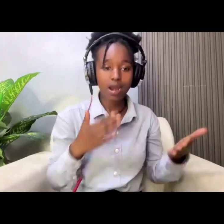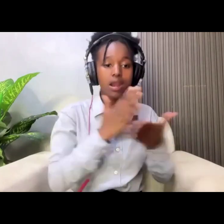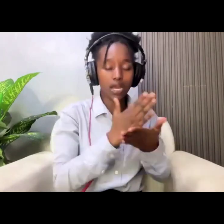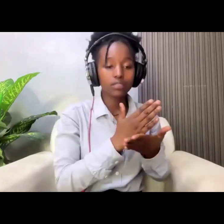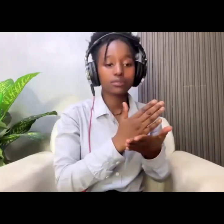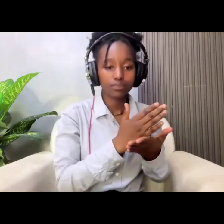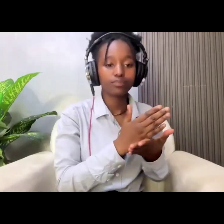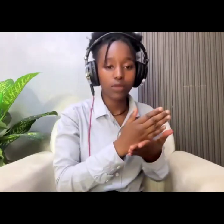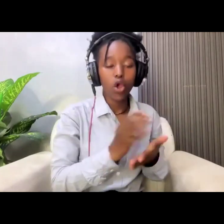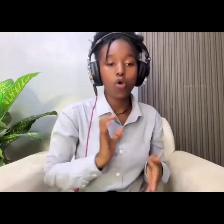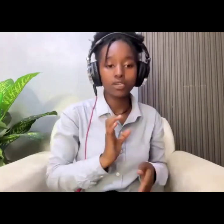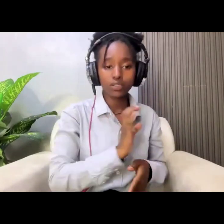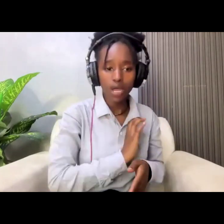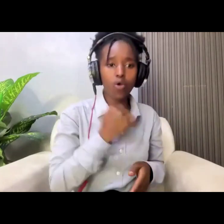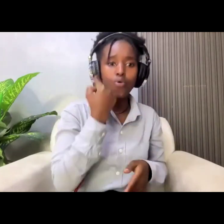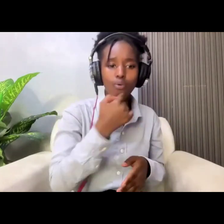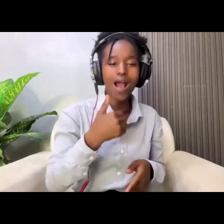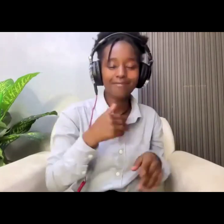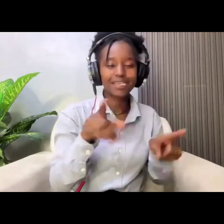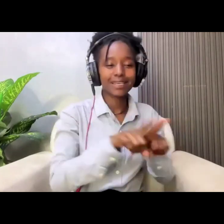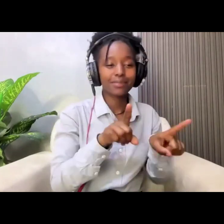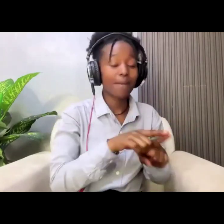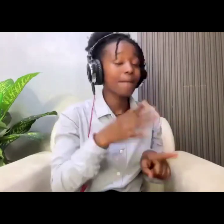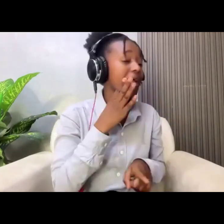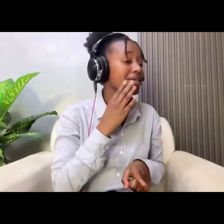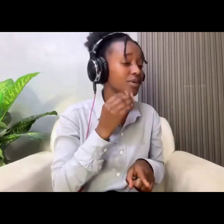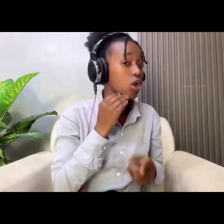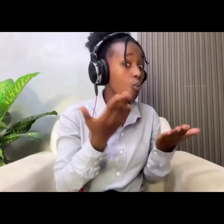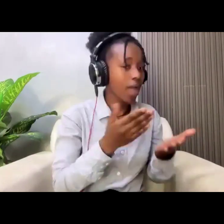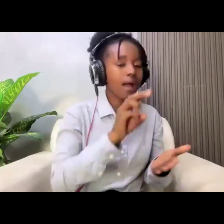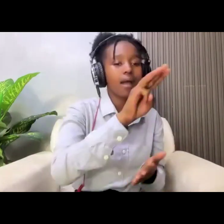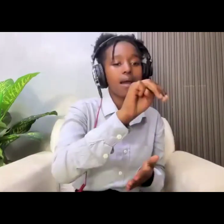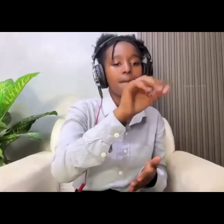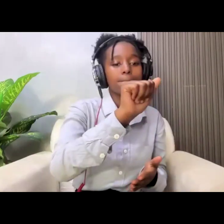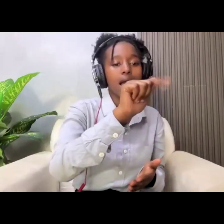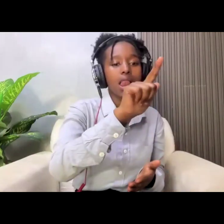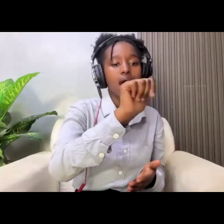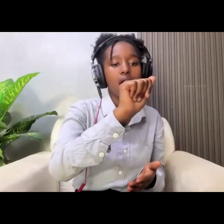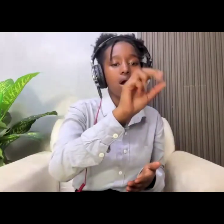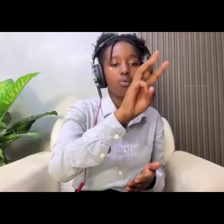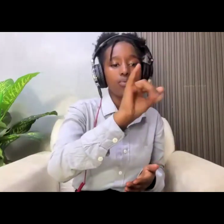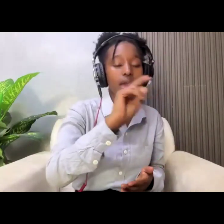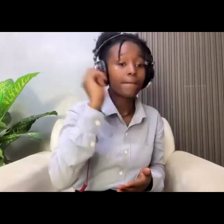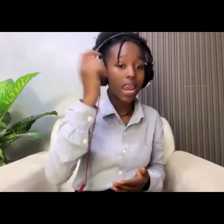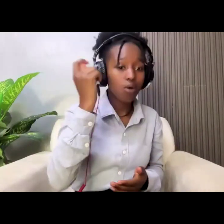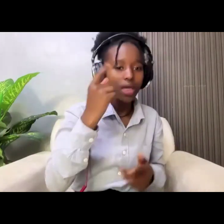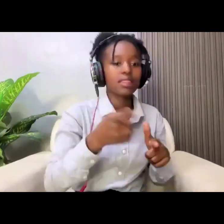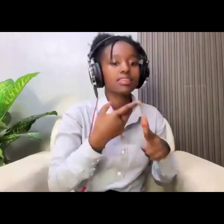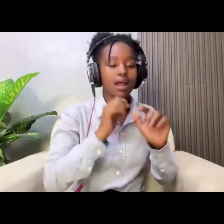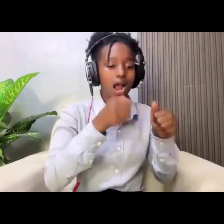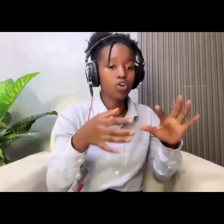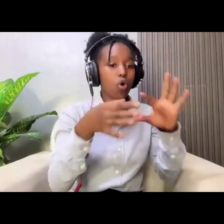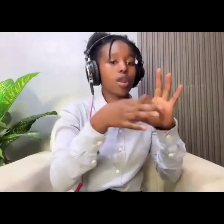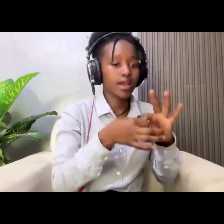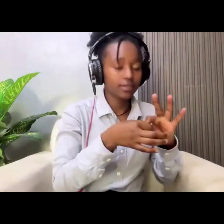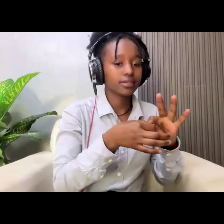person herself in Malawi, might well be the person that I can put you in touch with. If you send